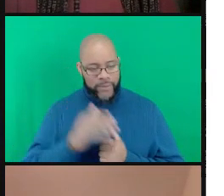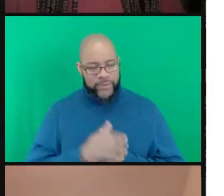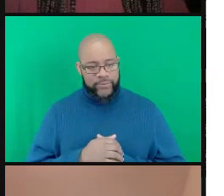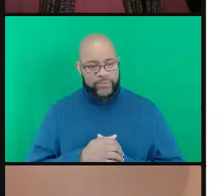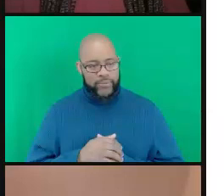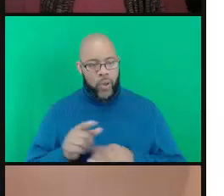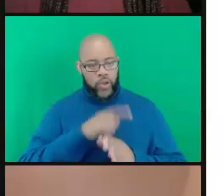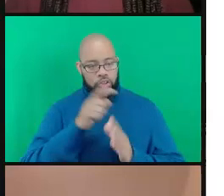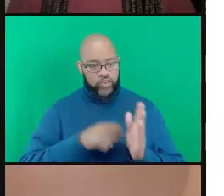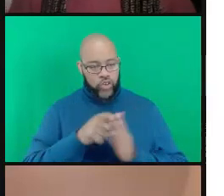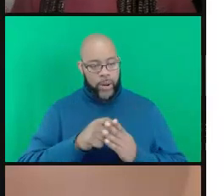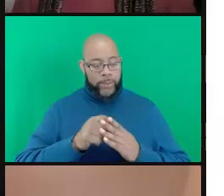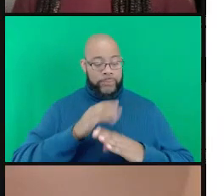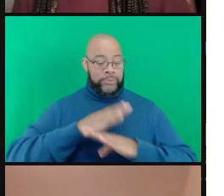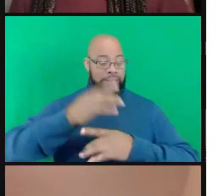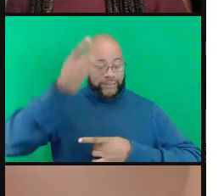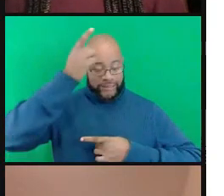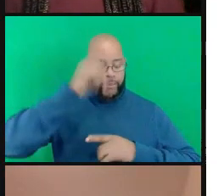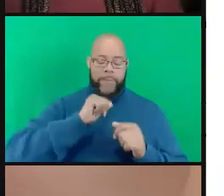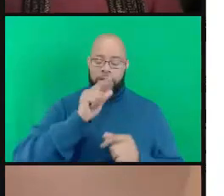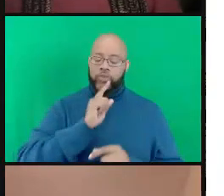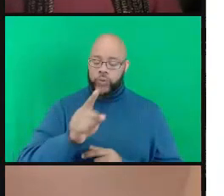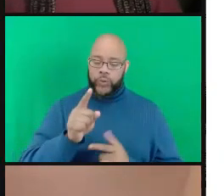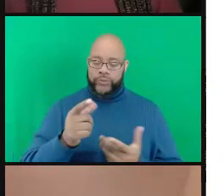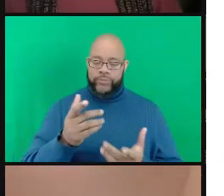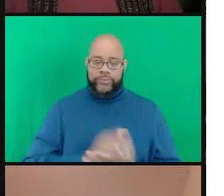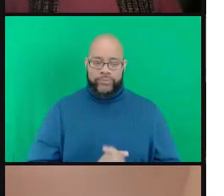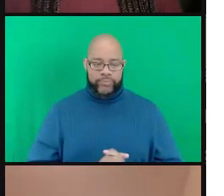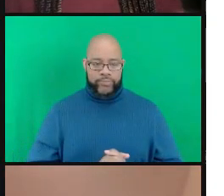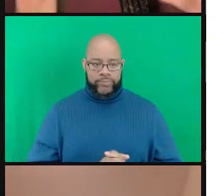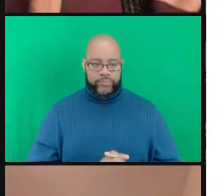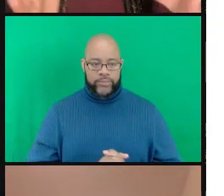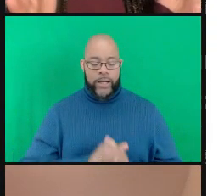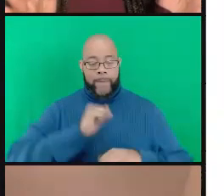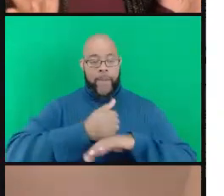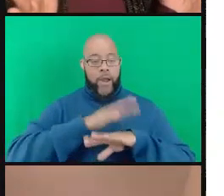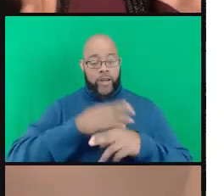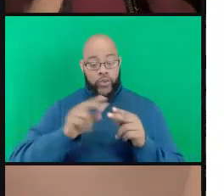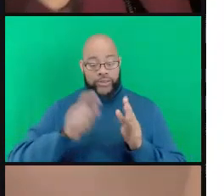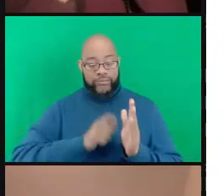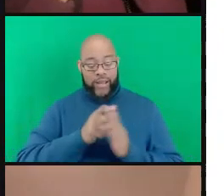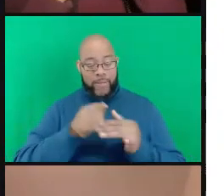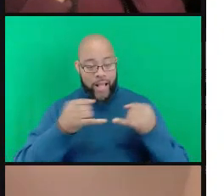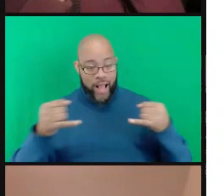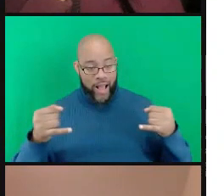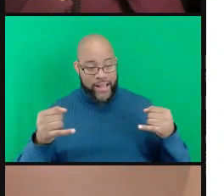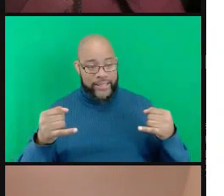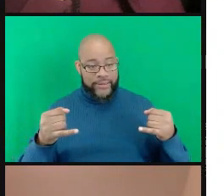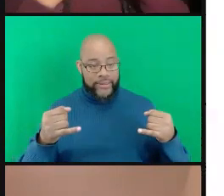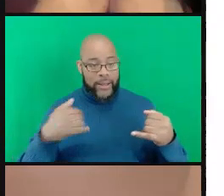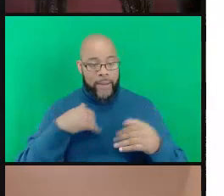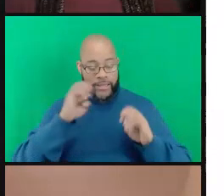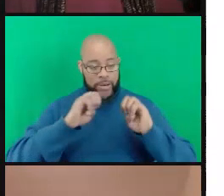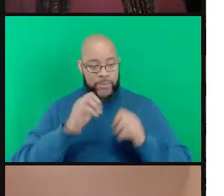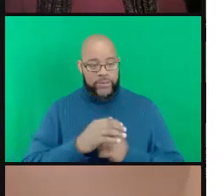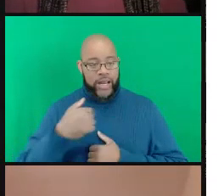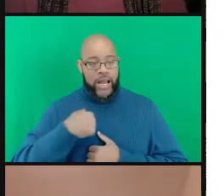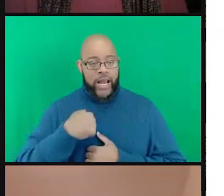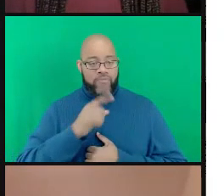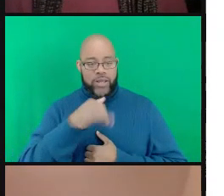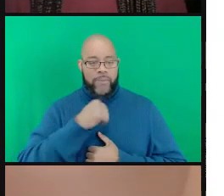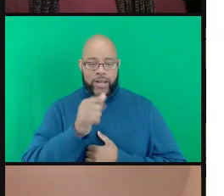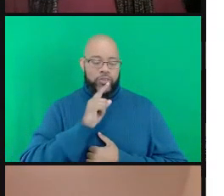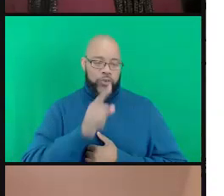long-term immunity, but I can't say for certain. Based on how short the timeline of my experiments is, I'm really just not